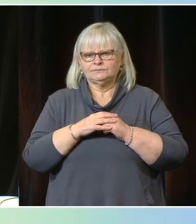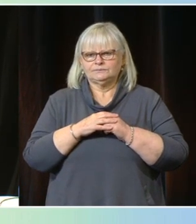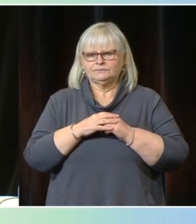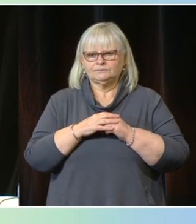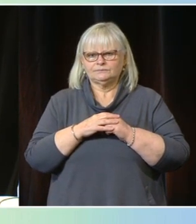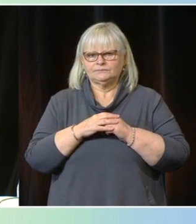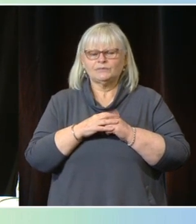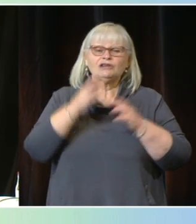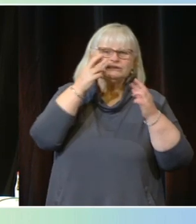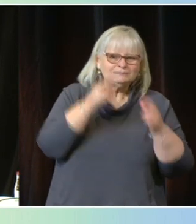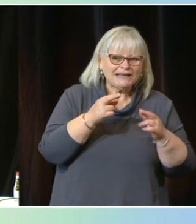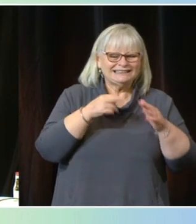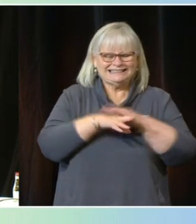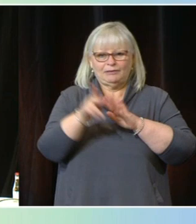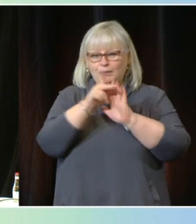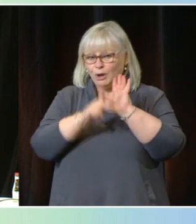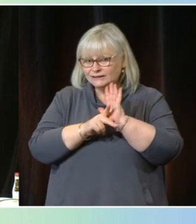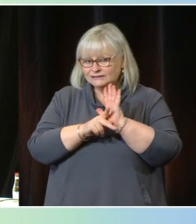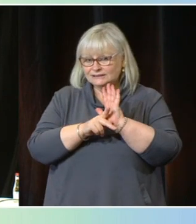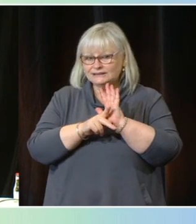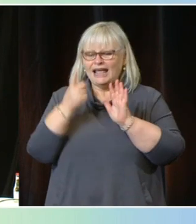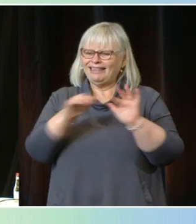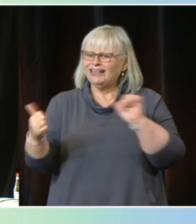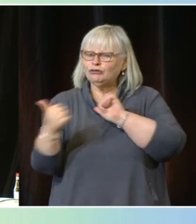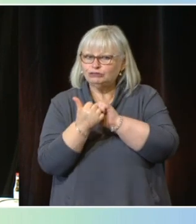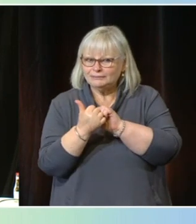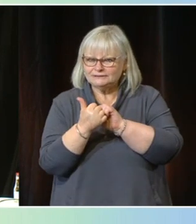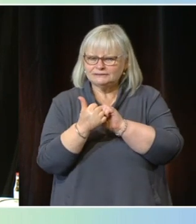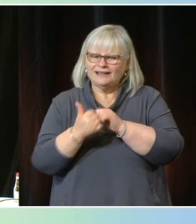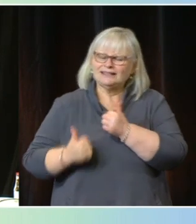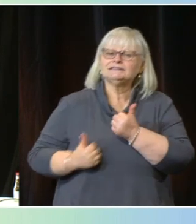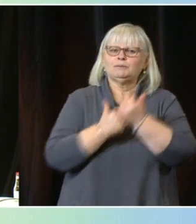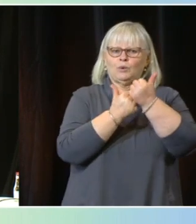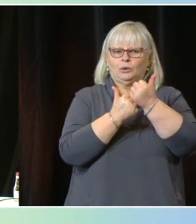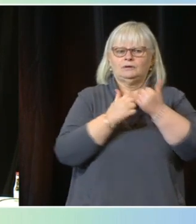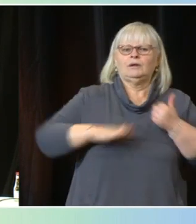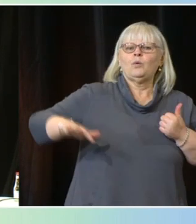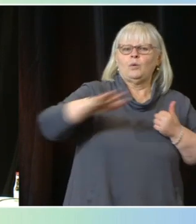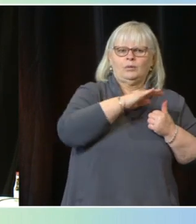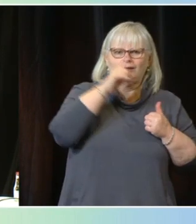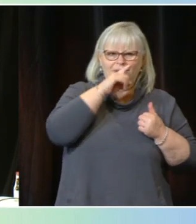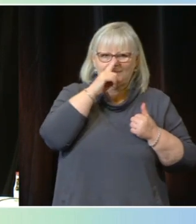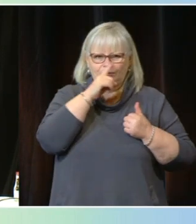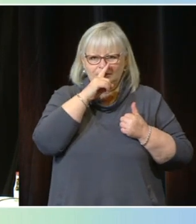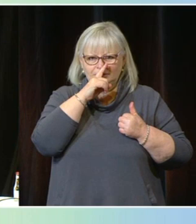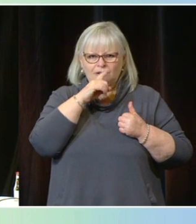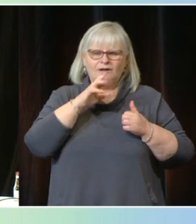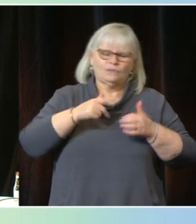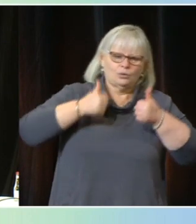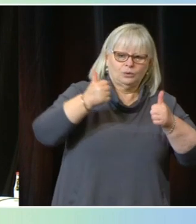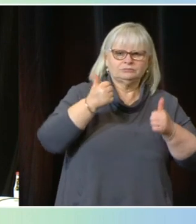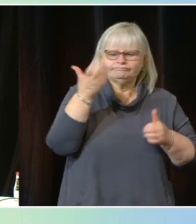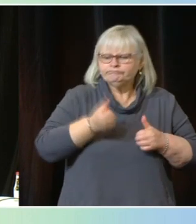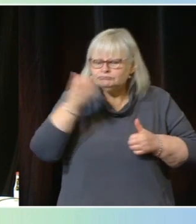respect is in the policies and the agreements supporting the people toward a good living for their